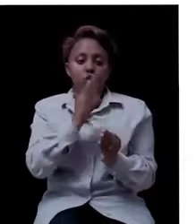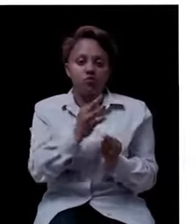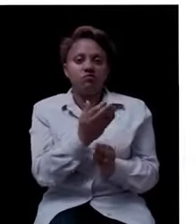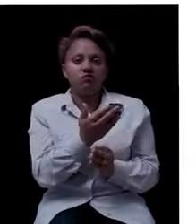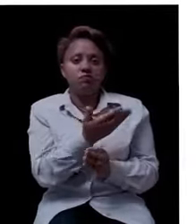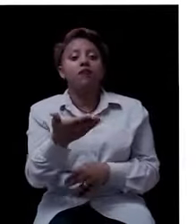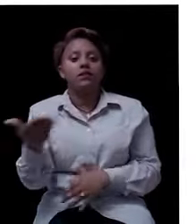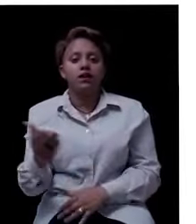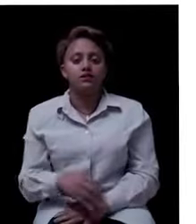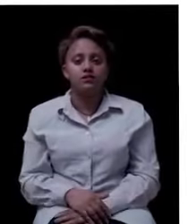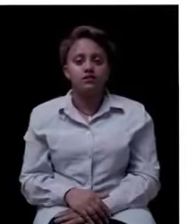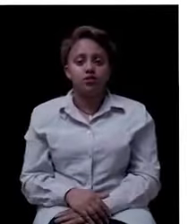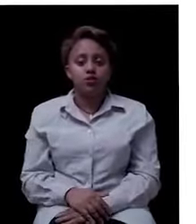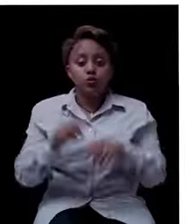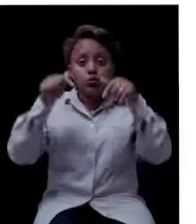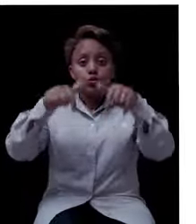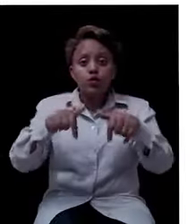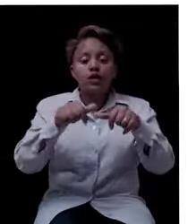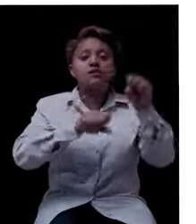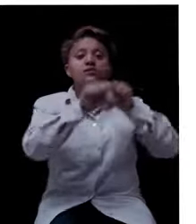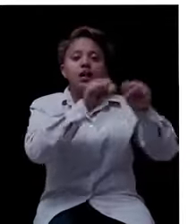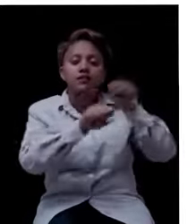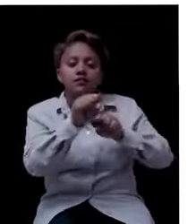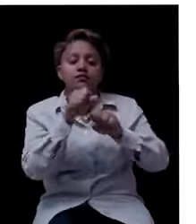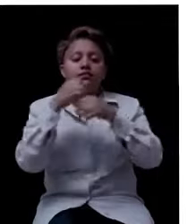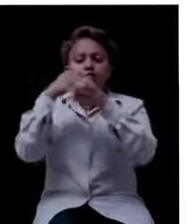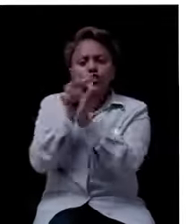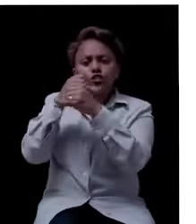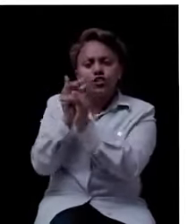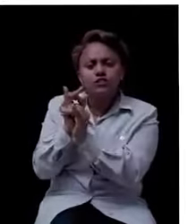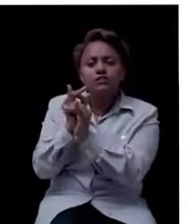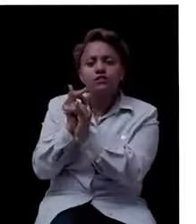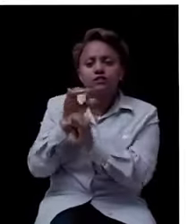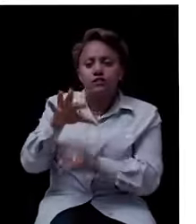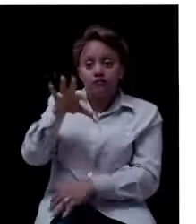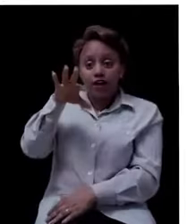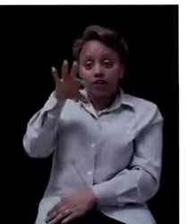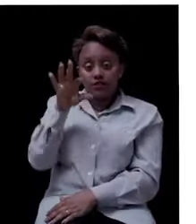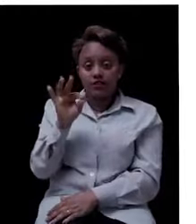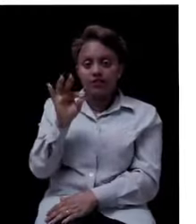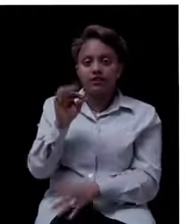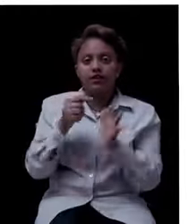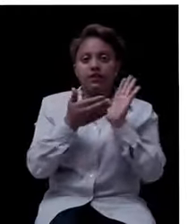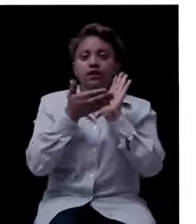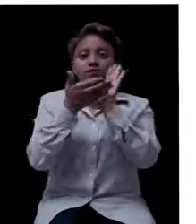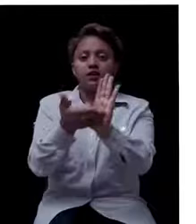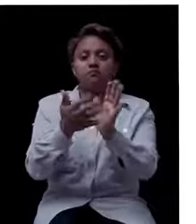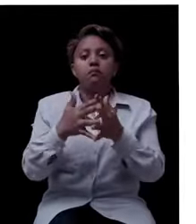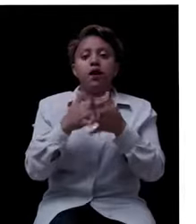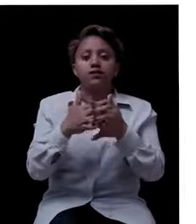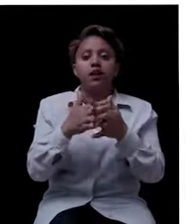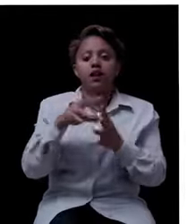Today, scientists and engineers are finding a wide variety of ways to deliberately make materials at the nanoscale to